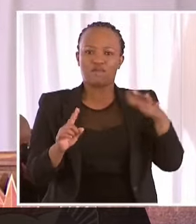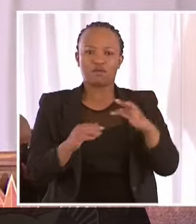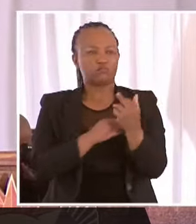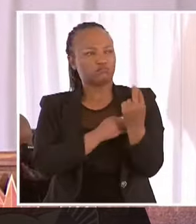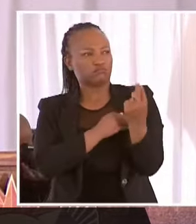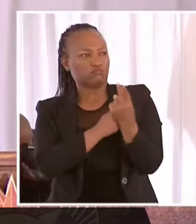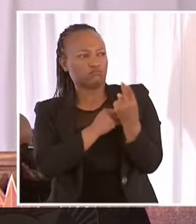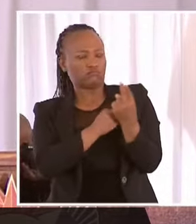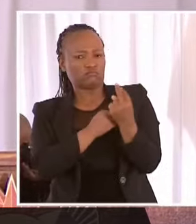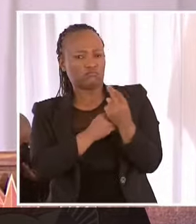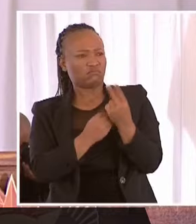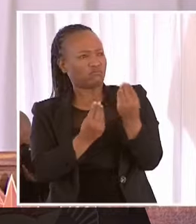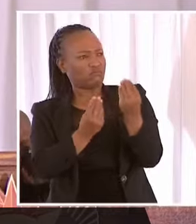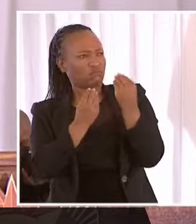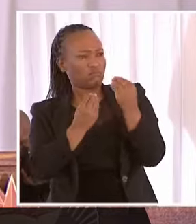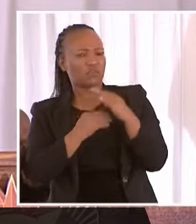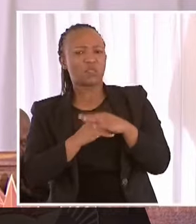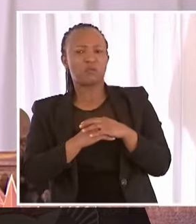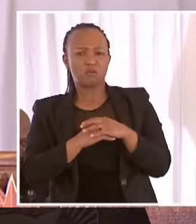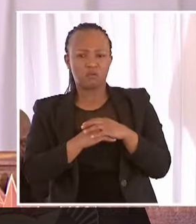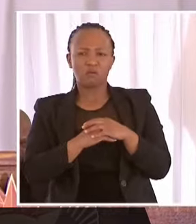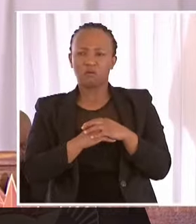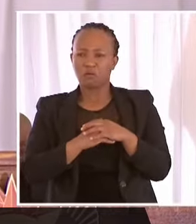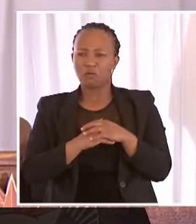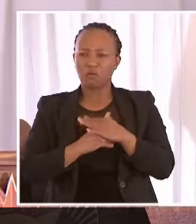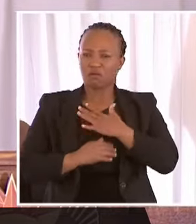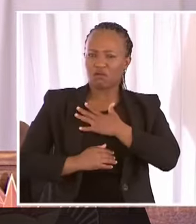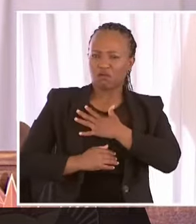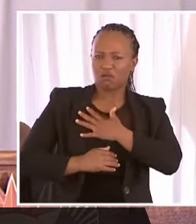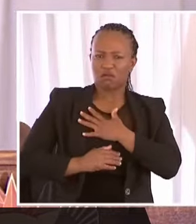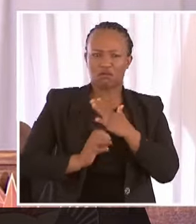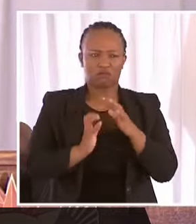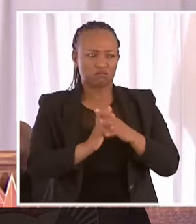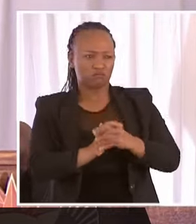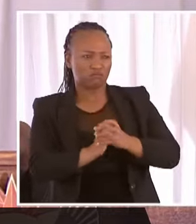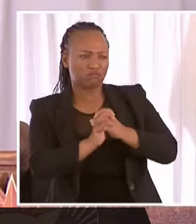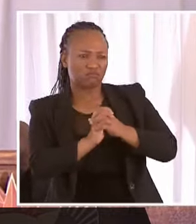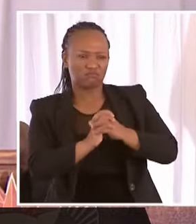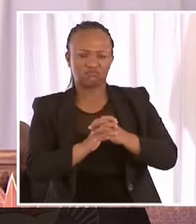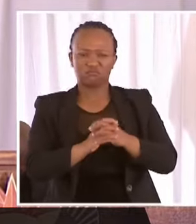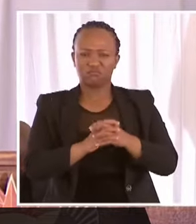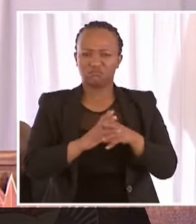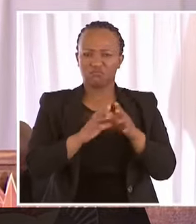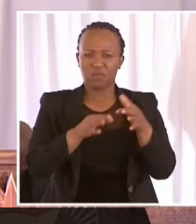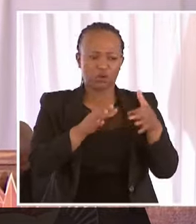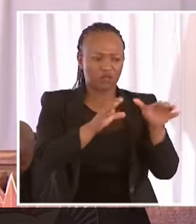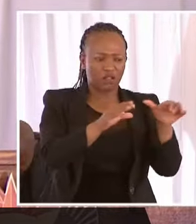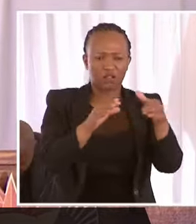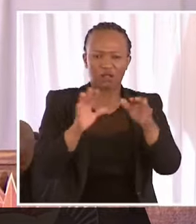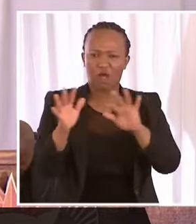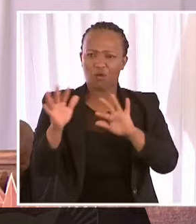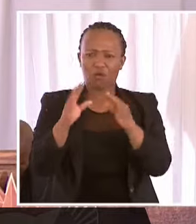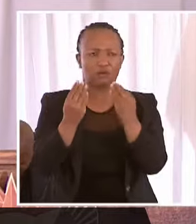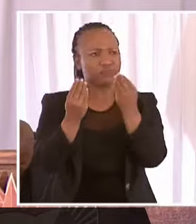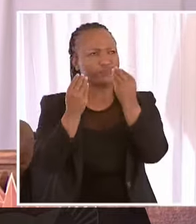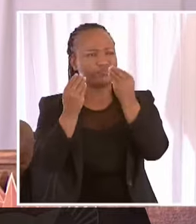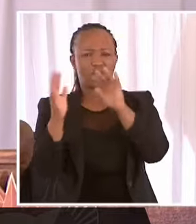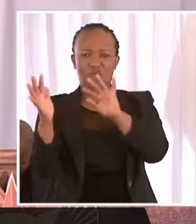lot about solidarity, the solidarity movement. And we worked